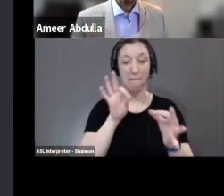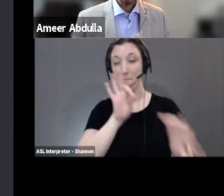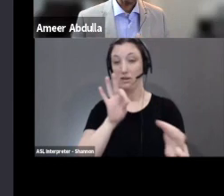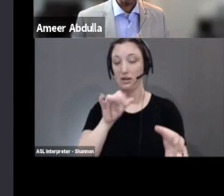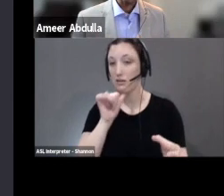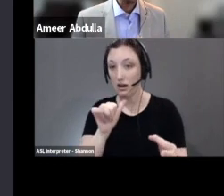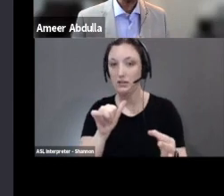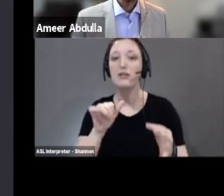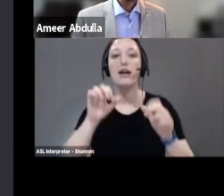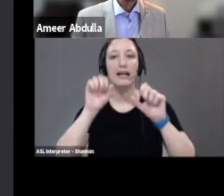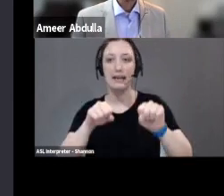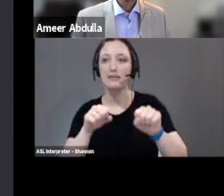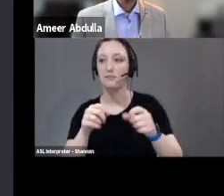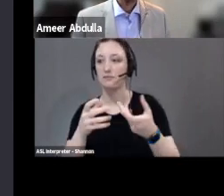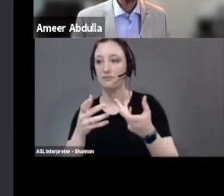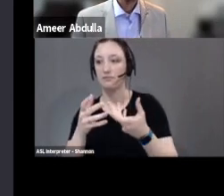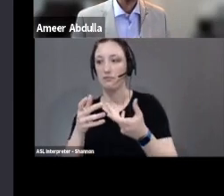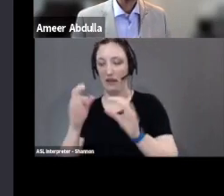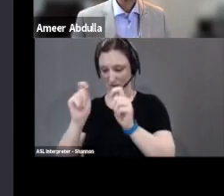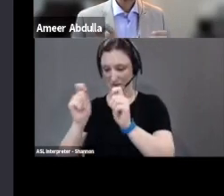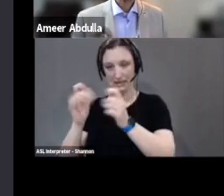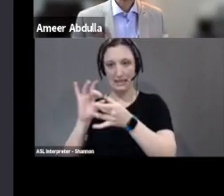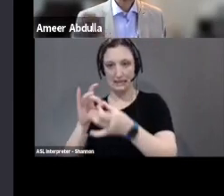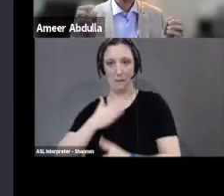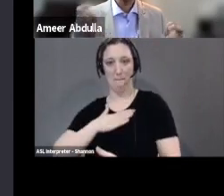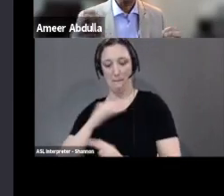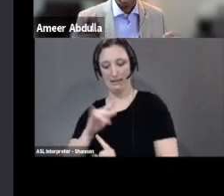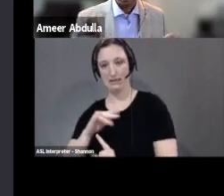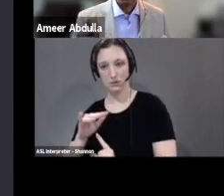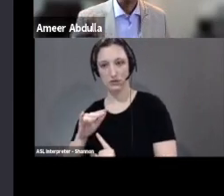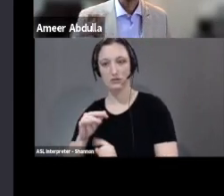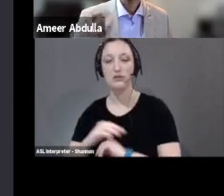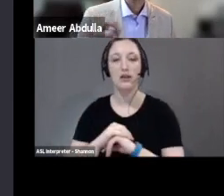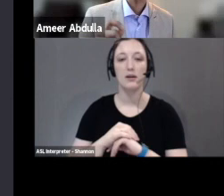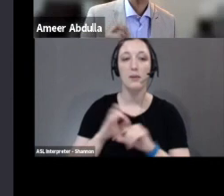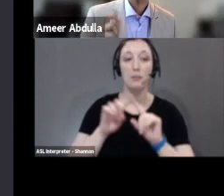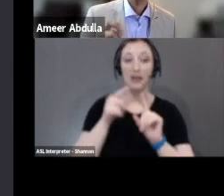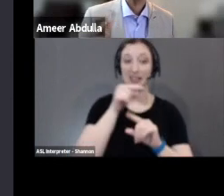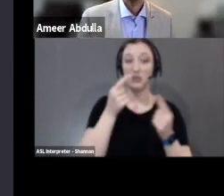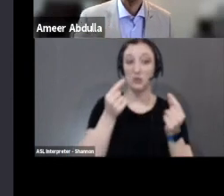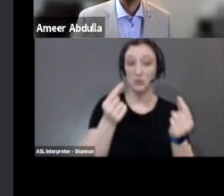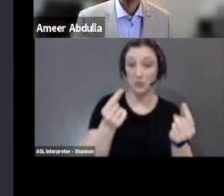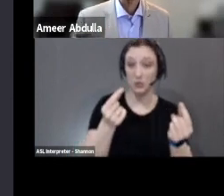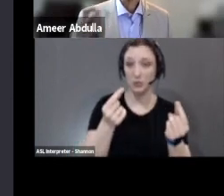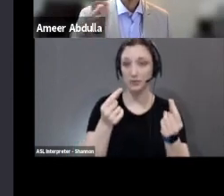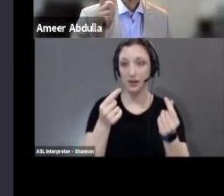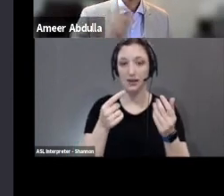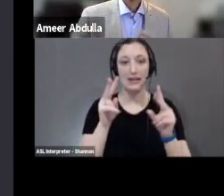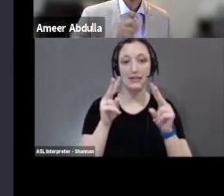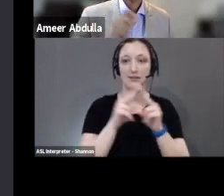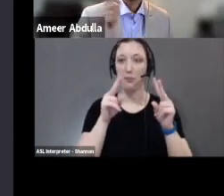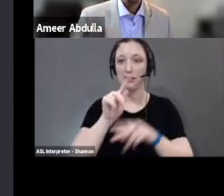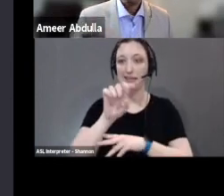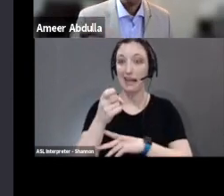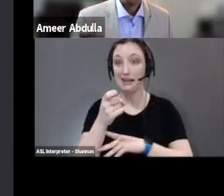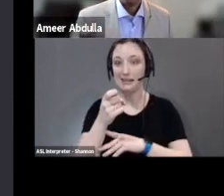for your own situation, because all integration does is it attempts to minimize the instances of double taxation. And in